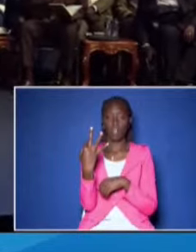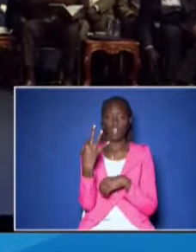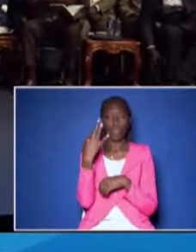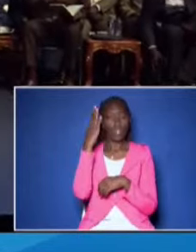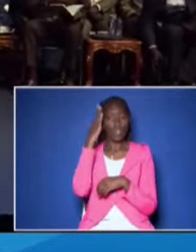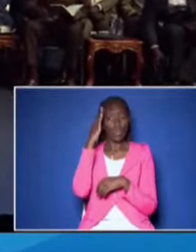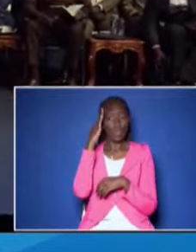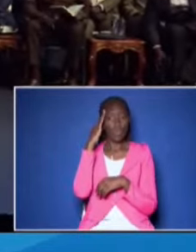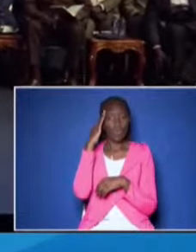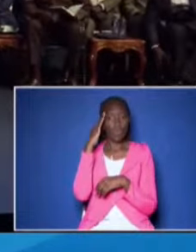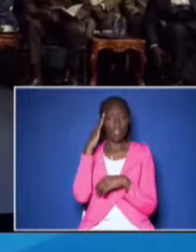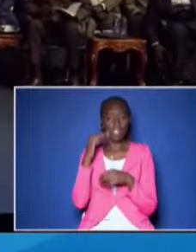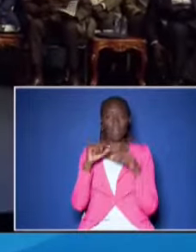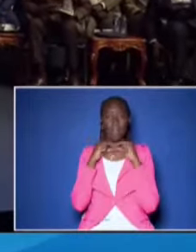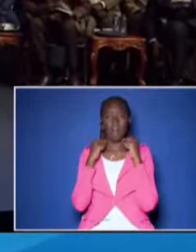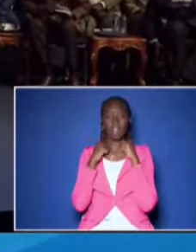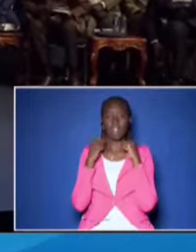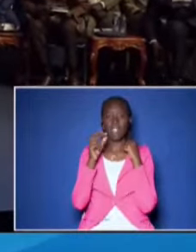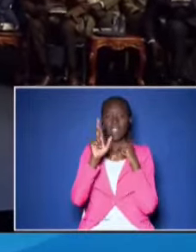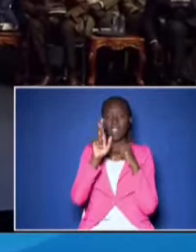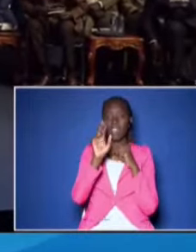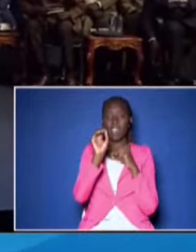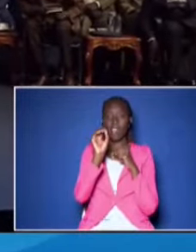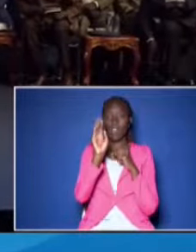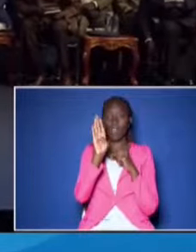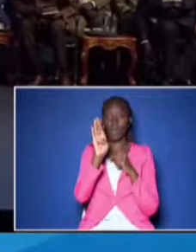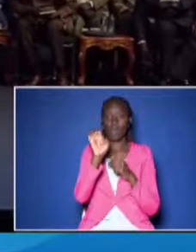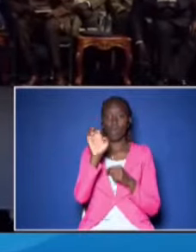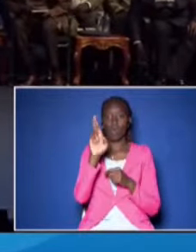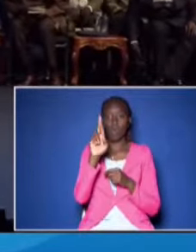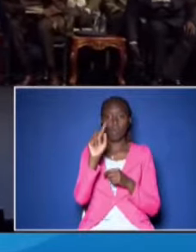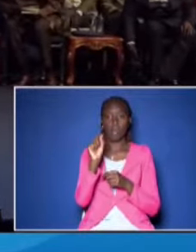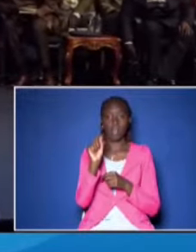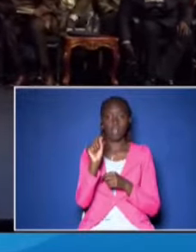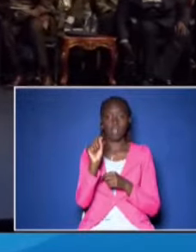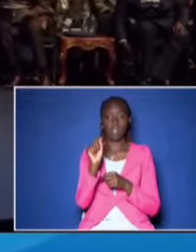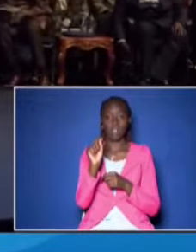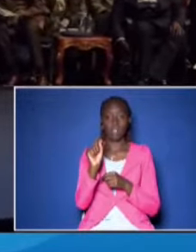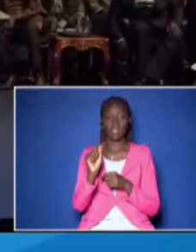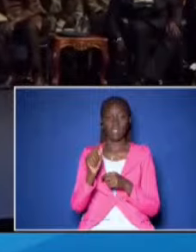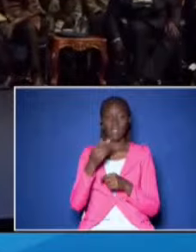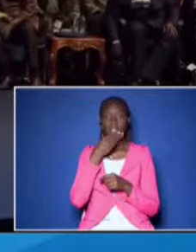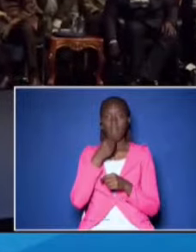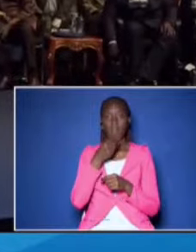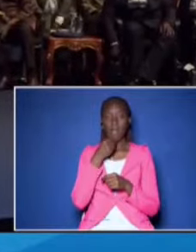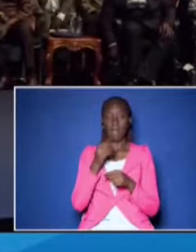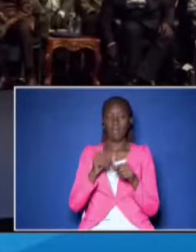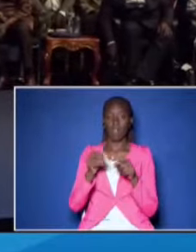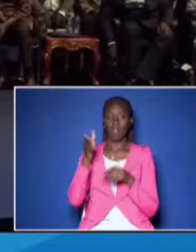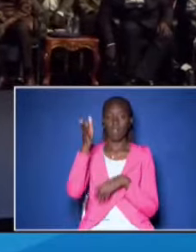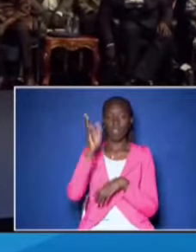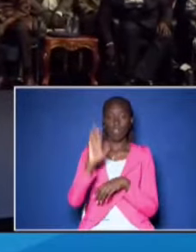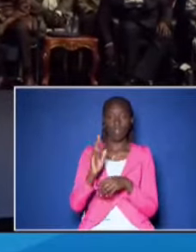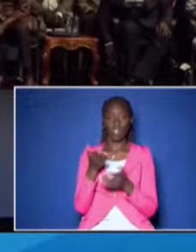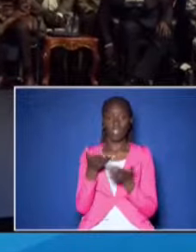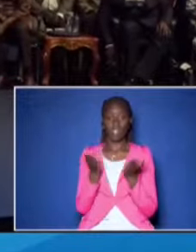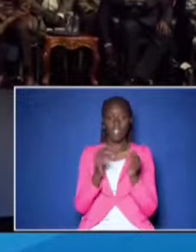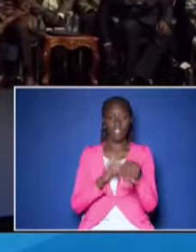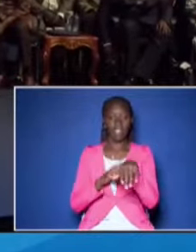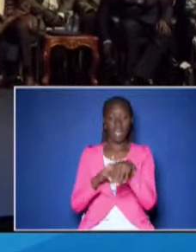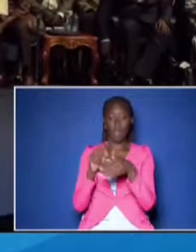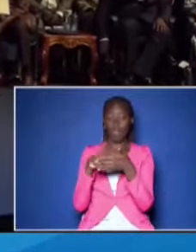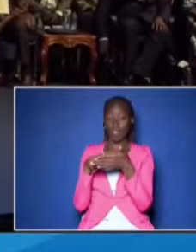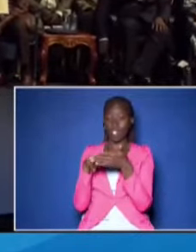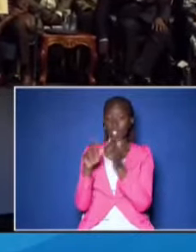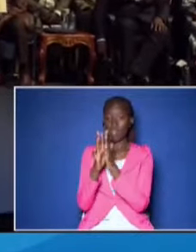noticed Pastor Robert you noticed the man of God woman of God when you read